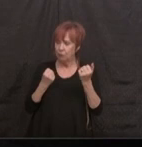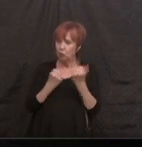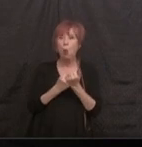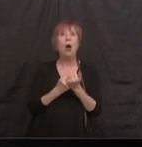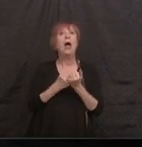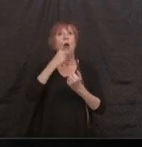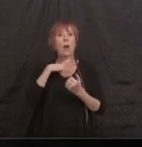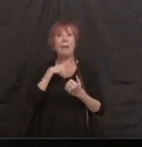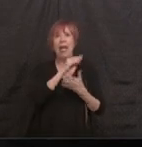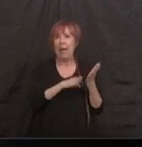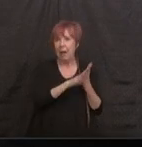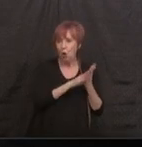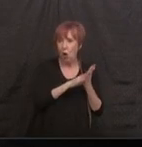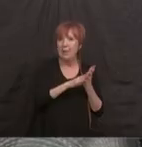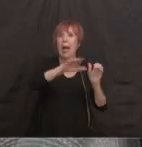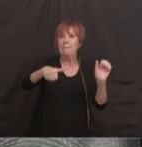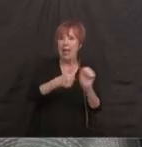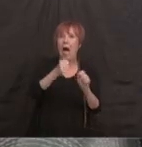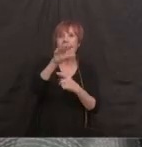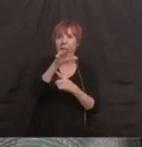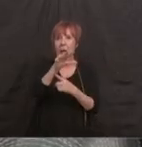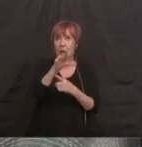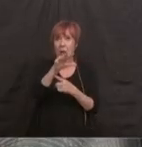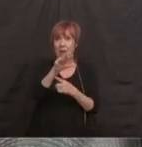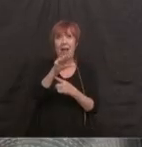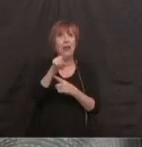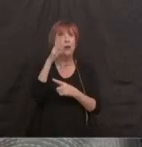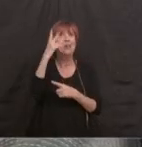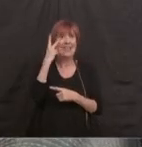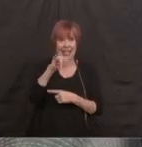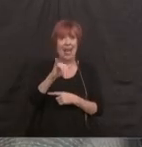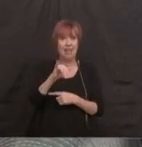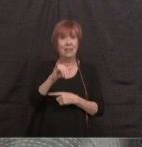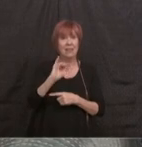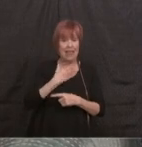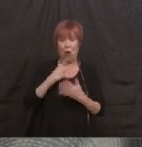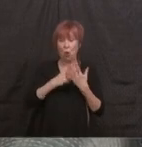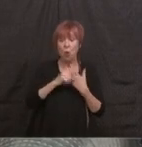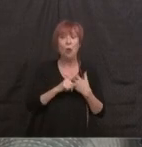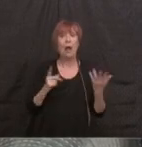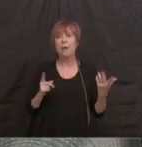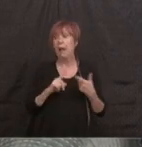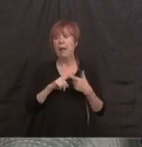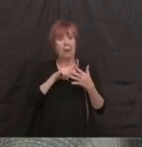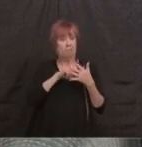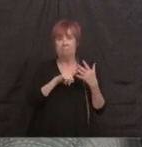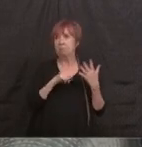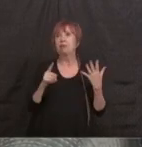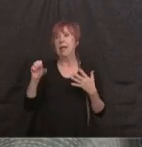underrepresented groups behind the camera. And so that is what you see on our programming across the board, whether it's a show like Señorita 89, like I